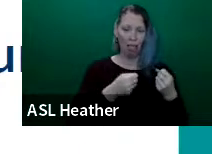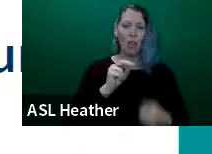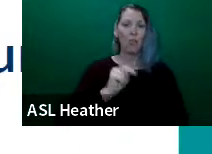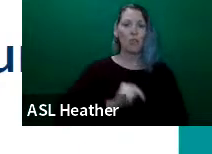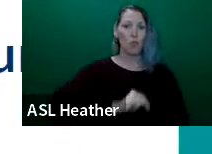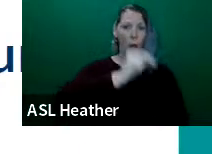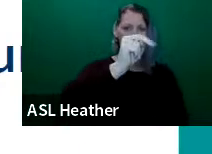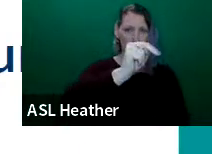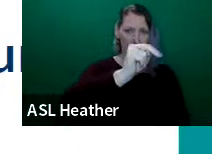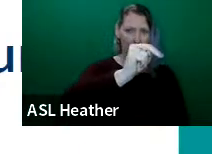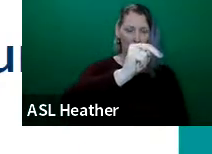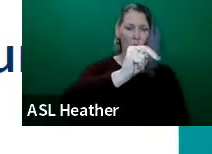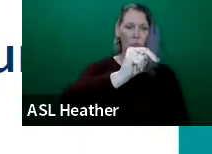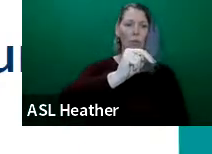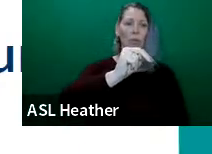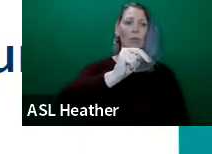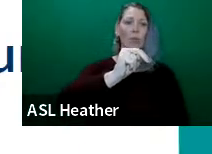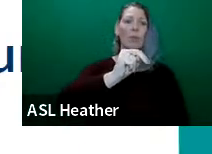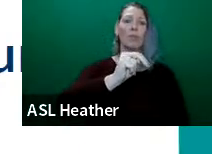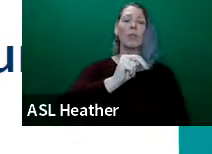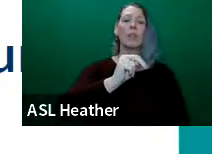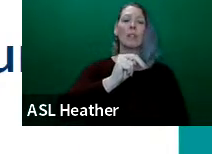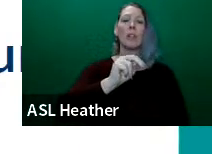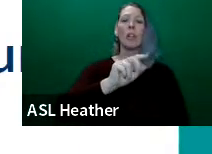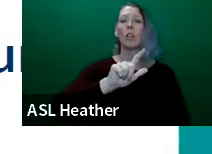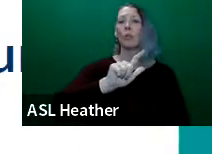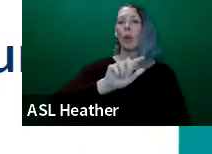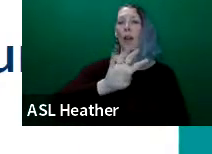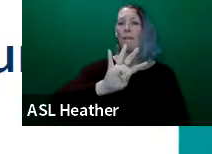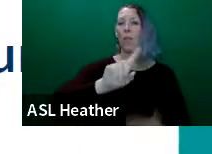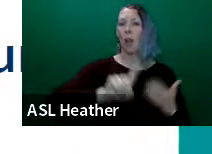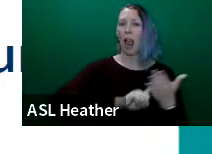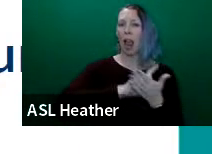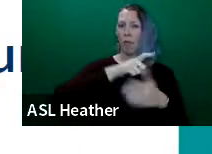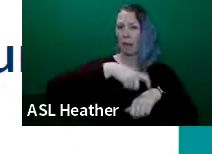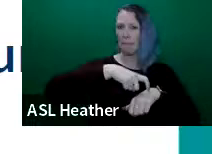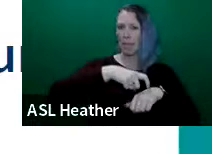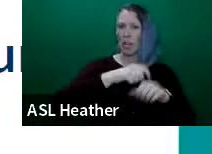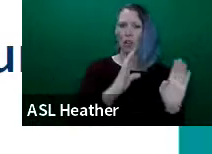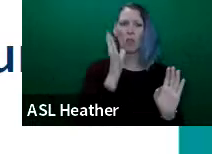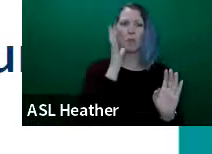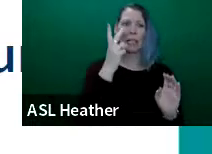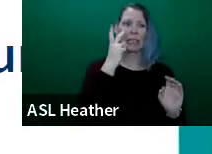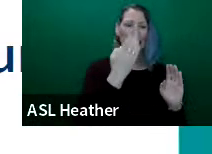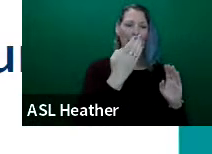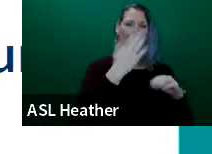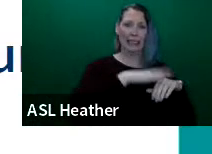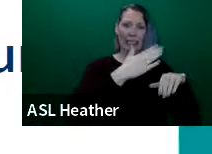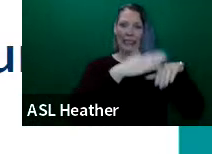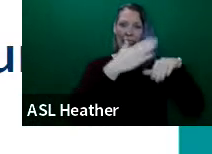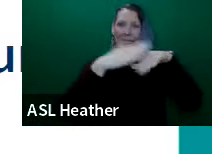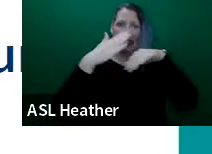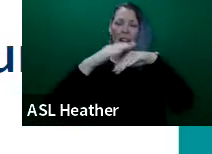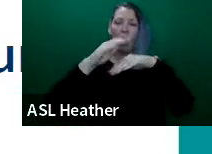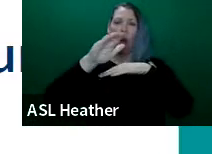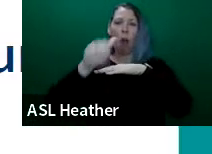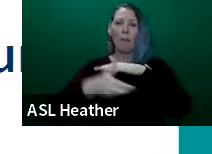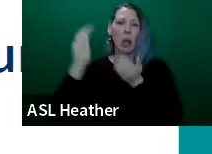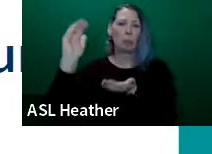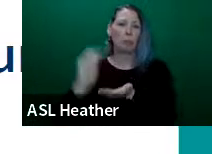northbound peak period, northbound direction only. So it's a 24-hour period. So you can see the volumes kind of increasing overnight. They're pretty